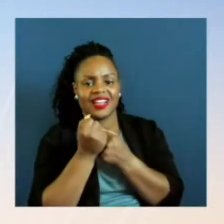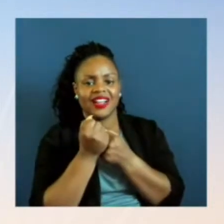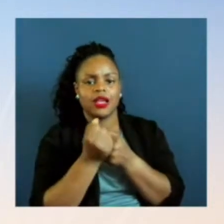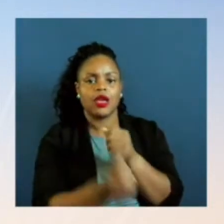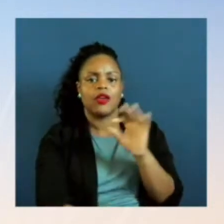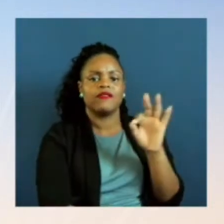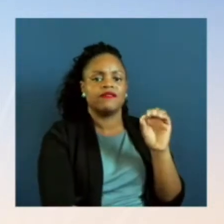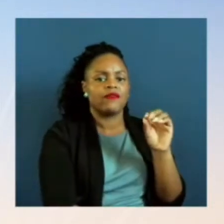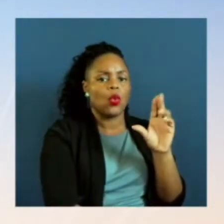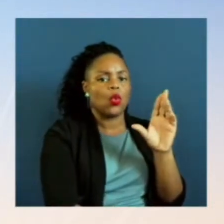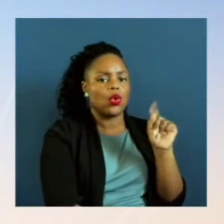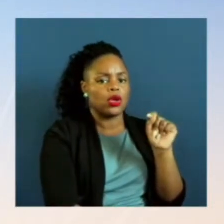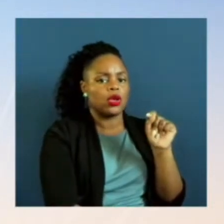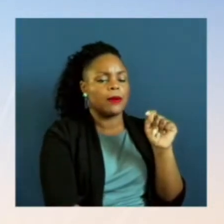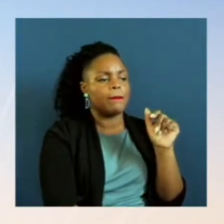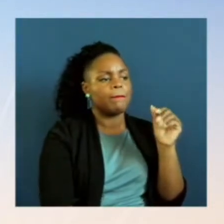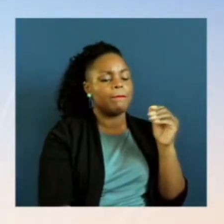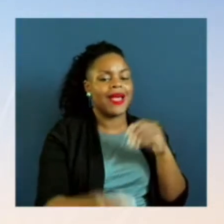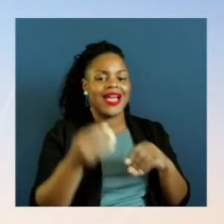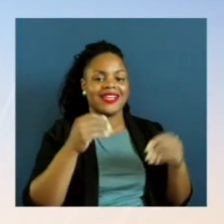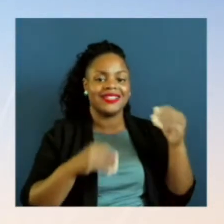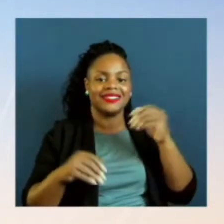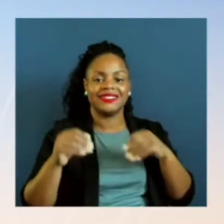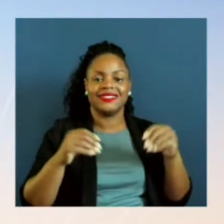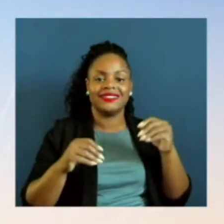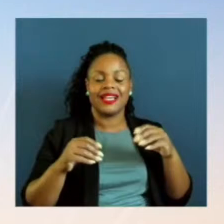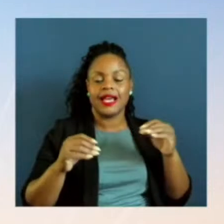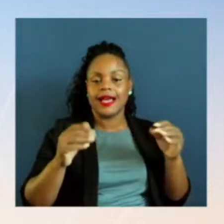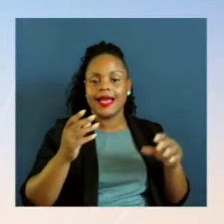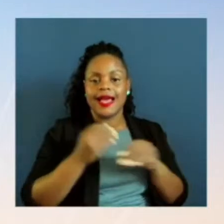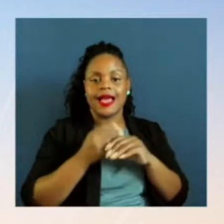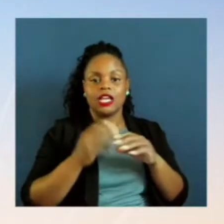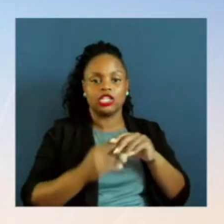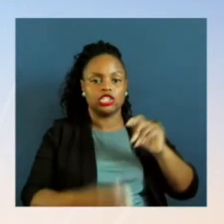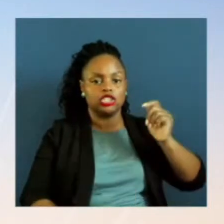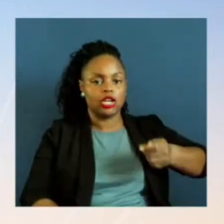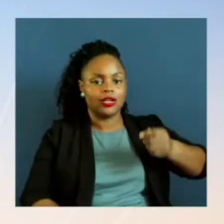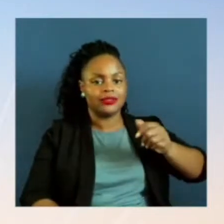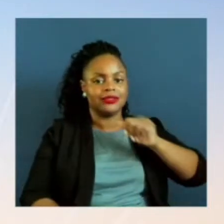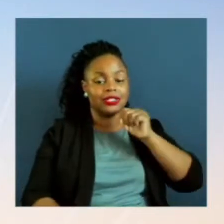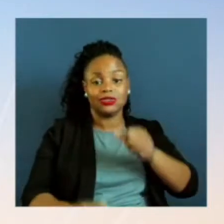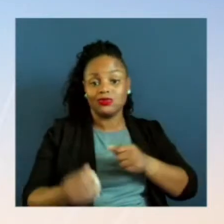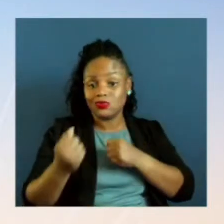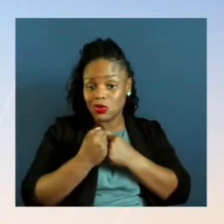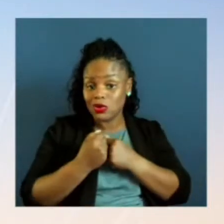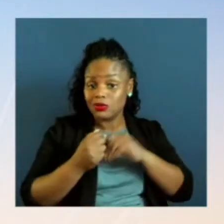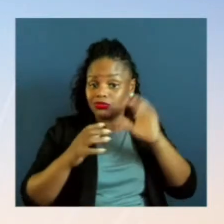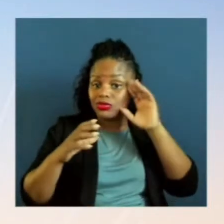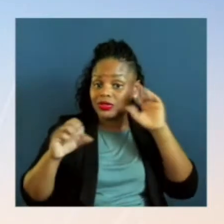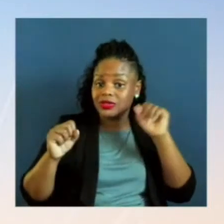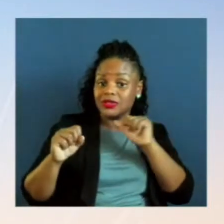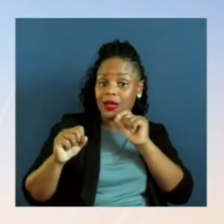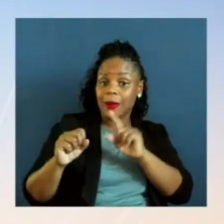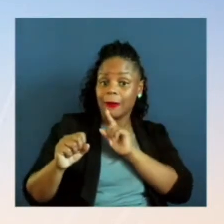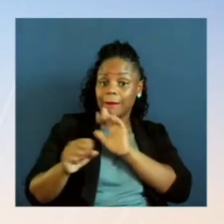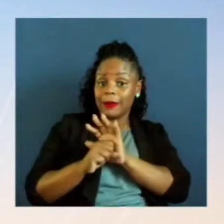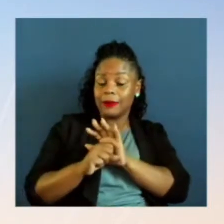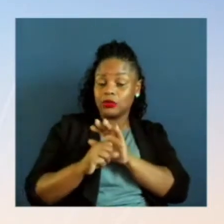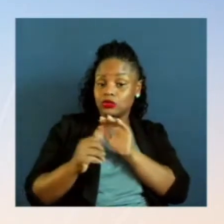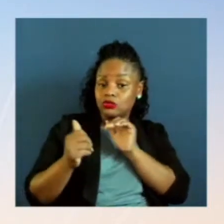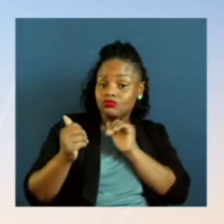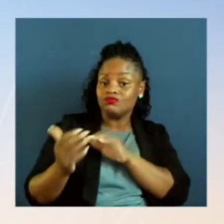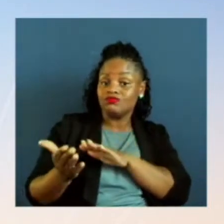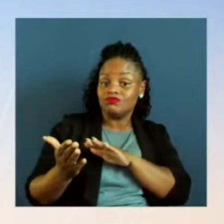come once that review is complete? Is the president committed to addressing the court system in a significant way? Well,